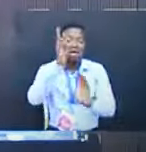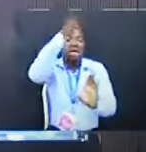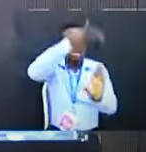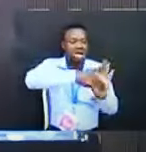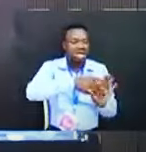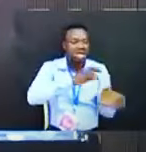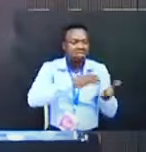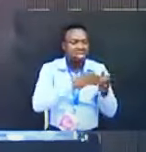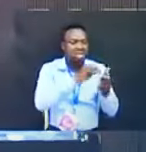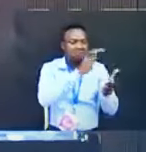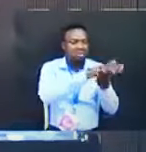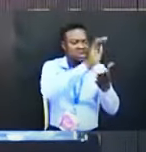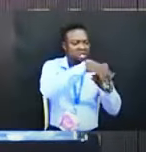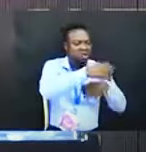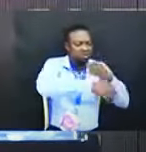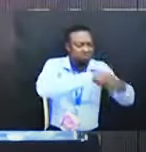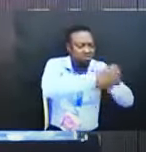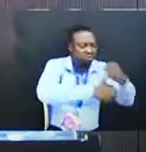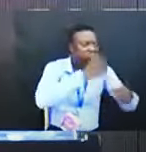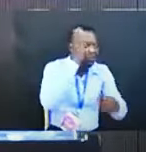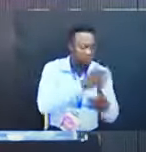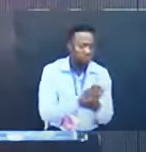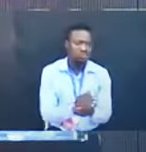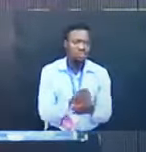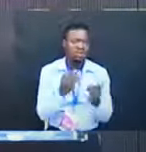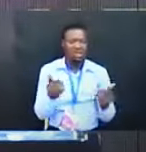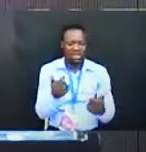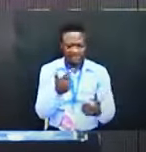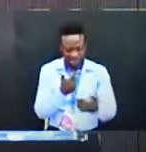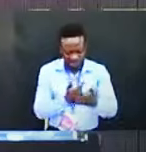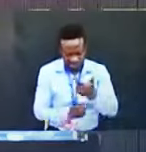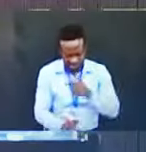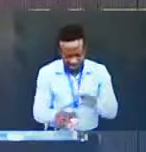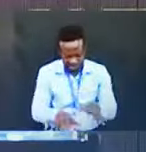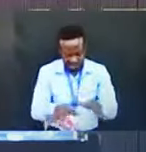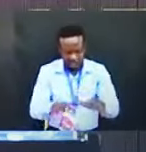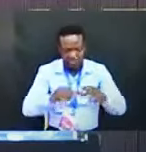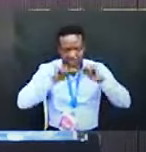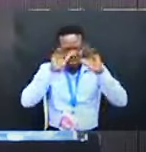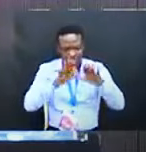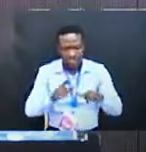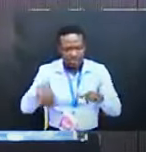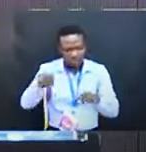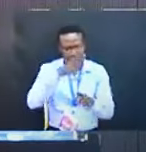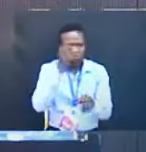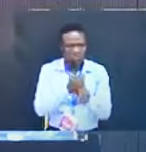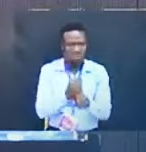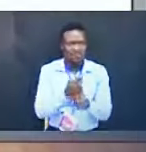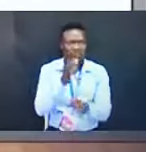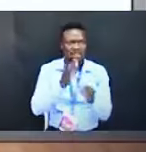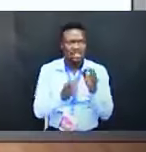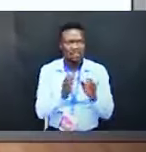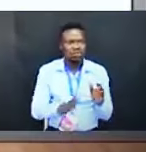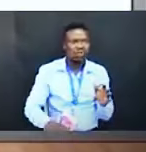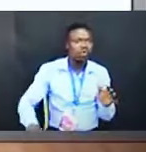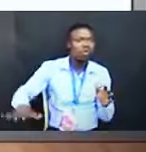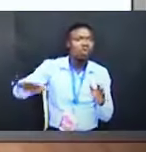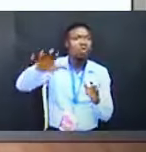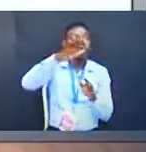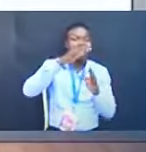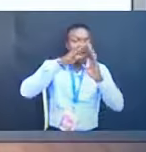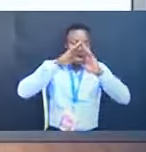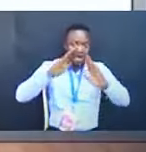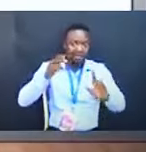come with the union. A generational blessing is guaranteed if the entire household